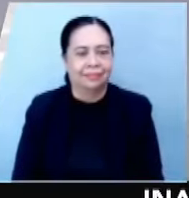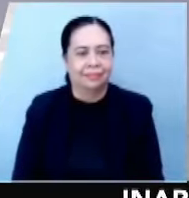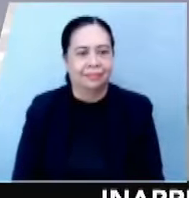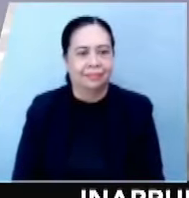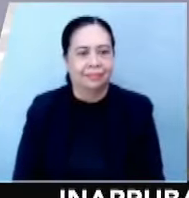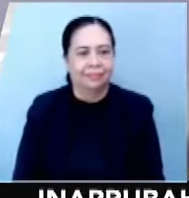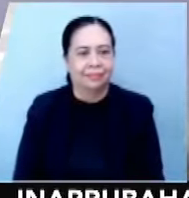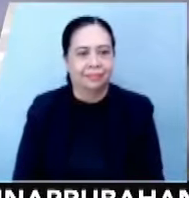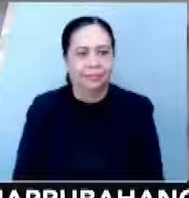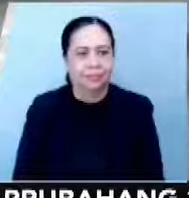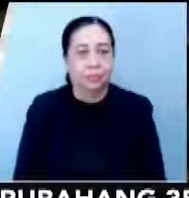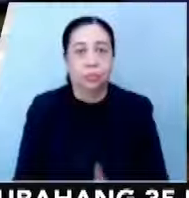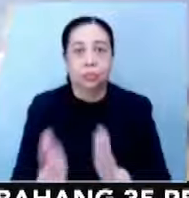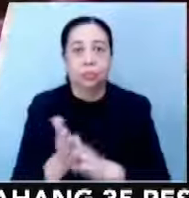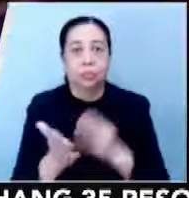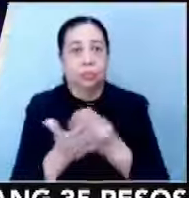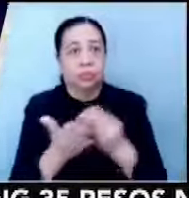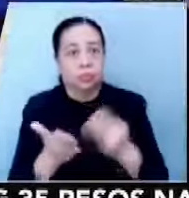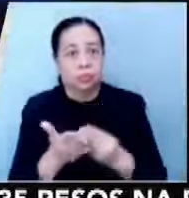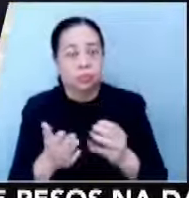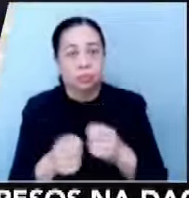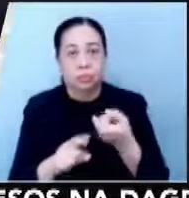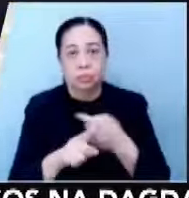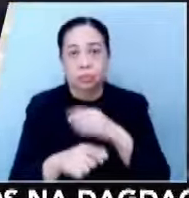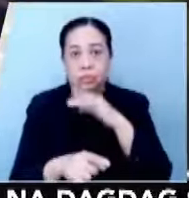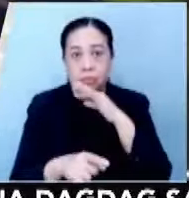School materials na gawa sa basura?